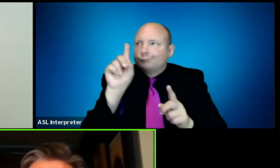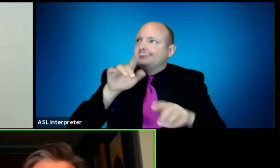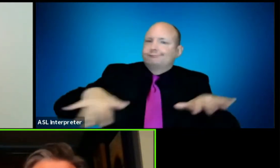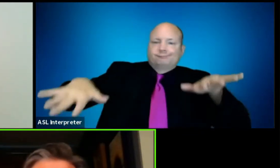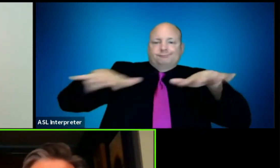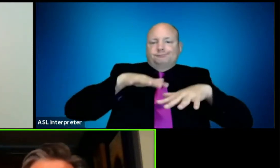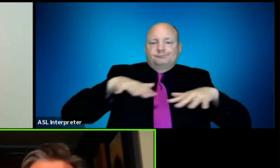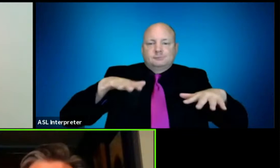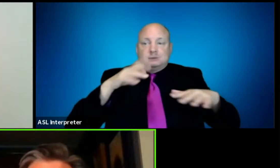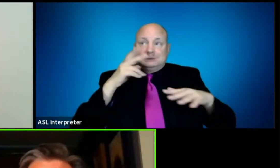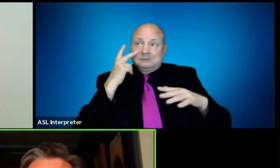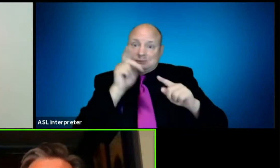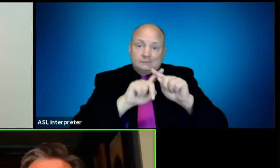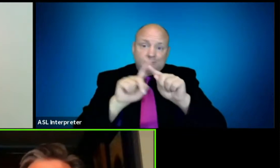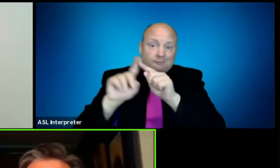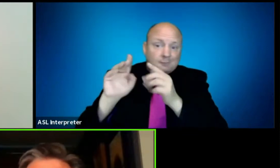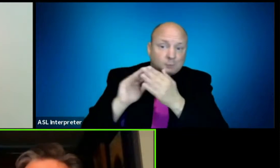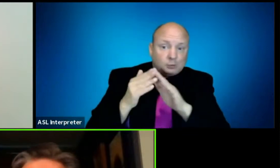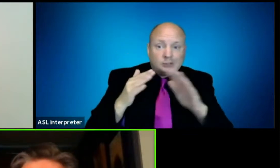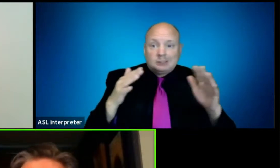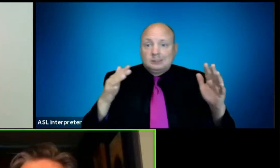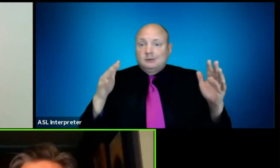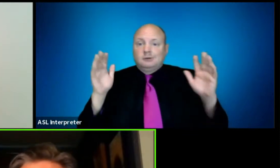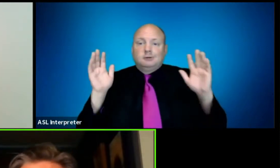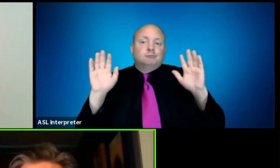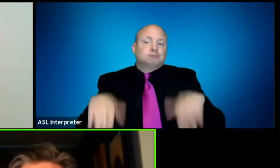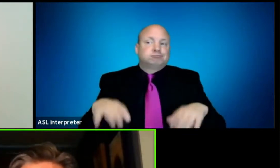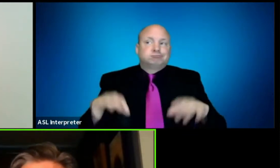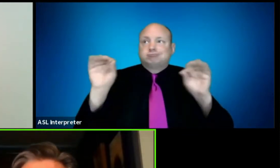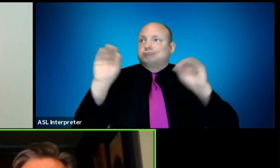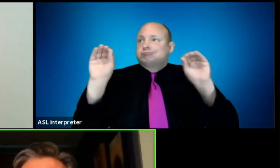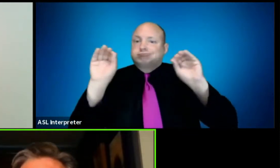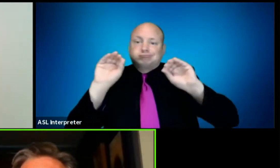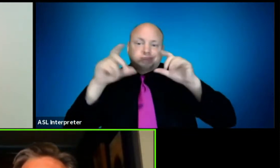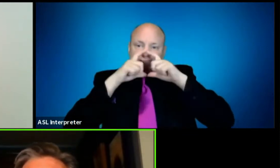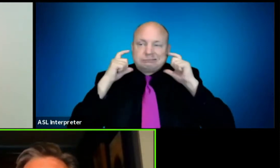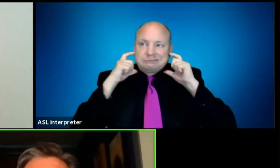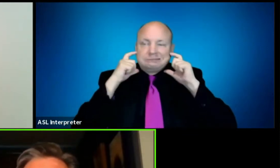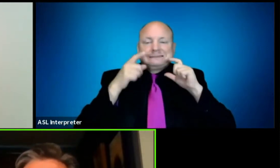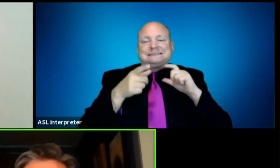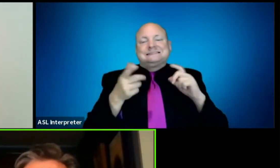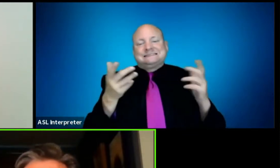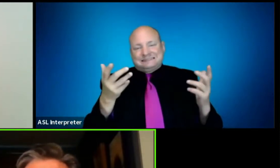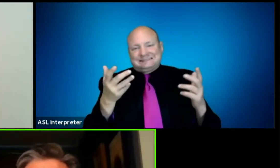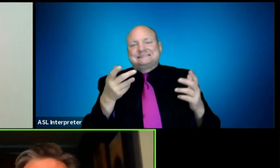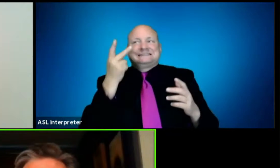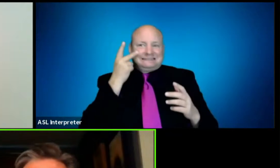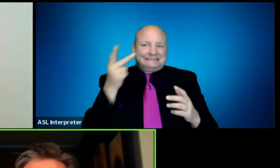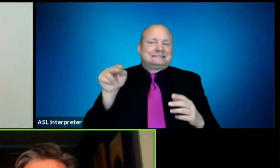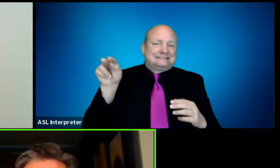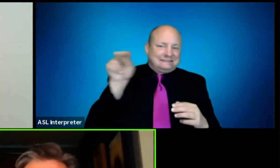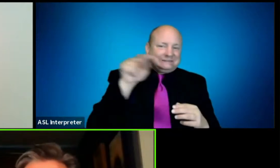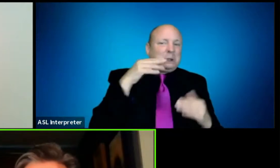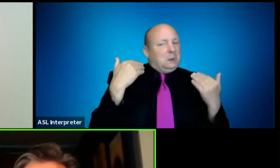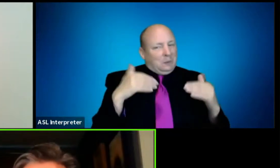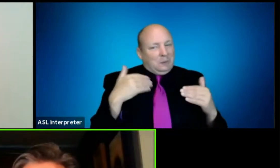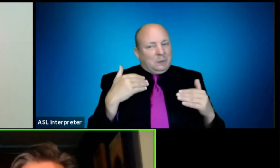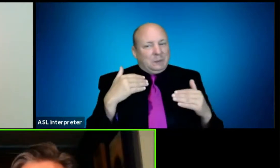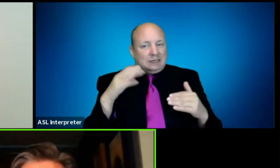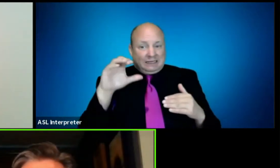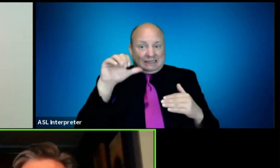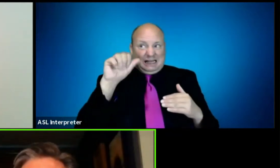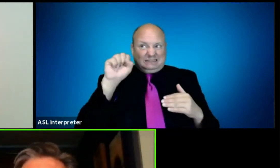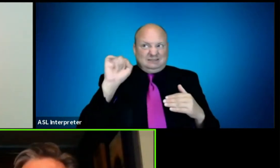lifted mask mandates over the last year, there was a direct correlation with cases. As mask mandates went in place, cases in those communities went